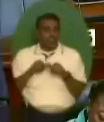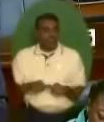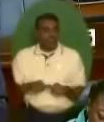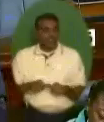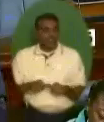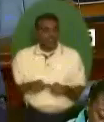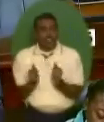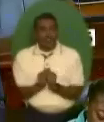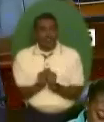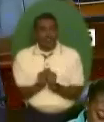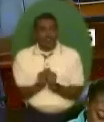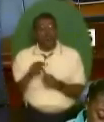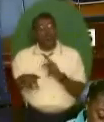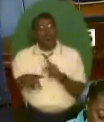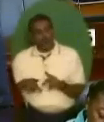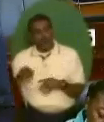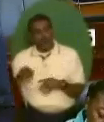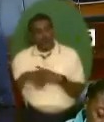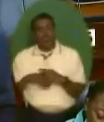I now have the privilege and honor to lead.